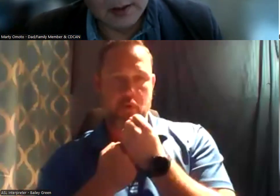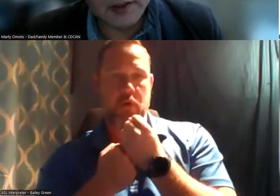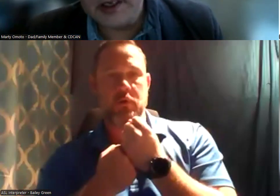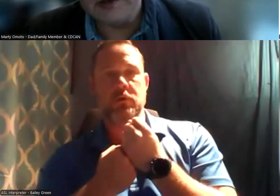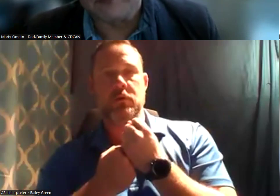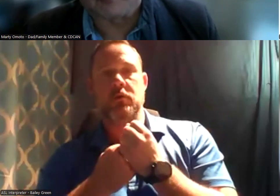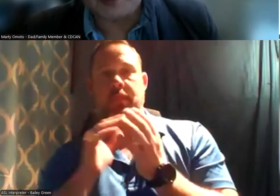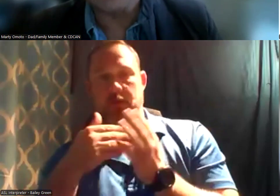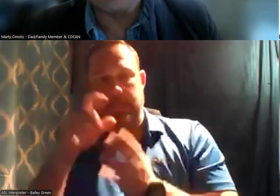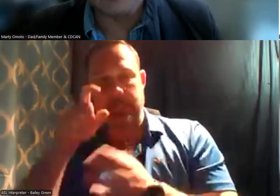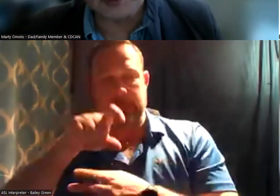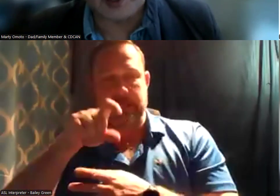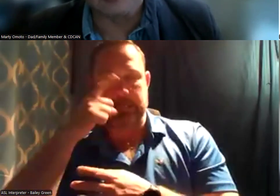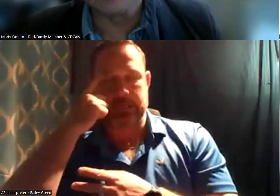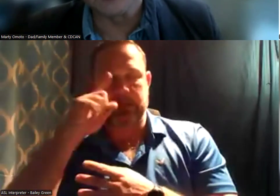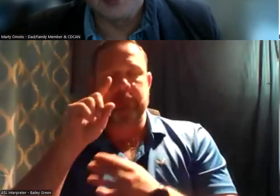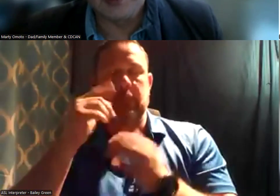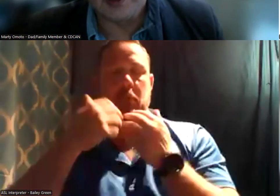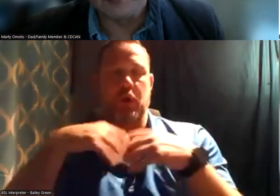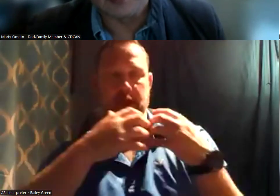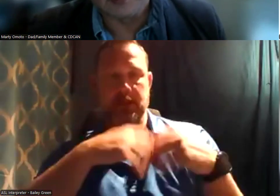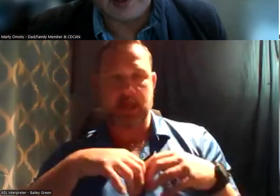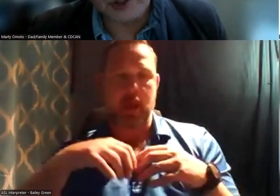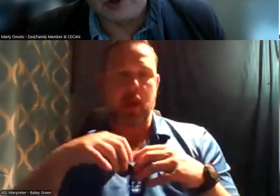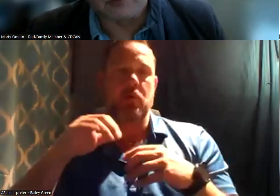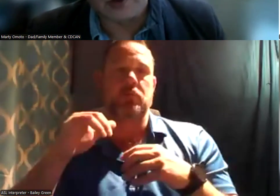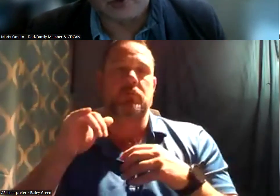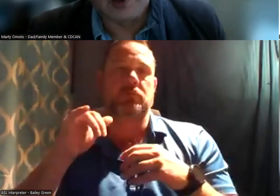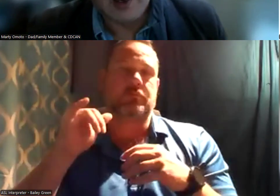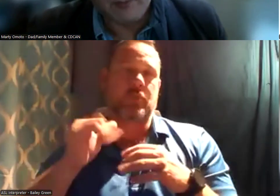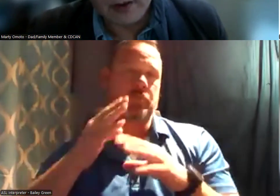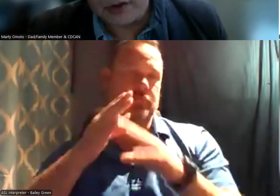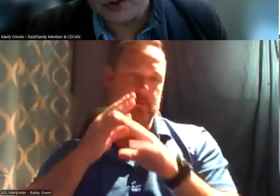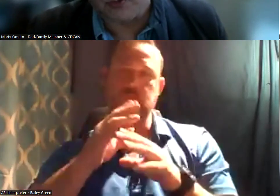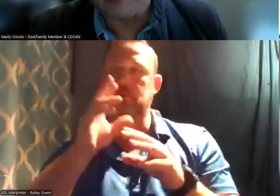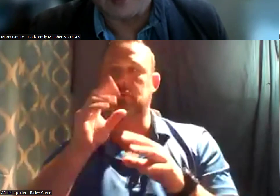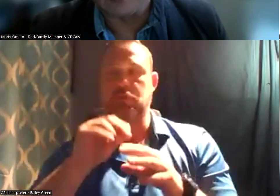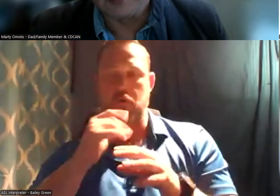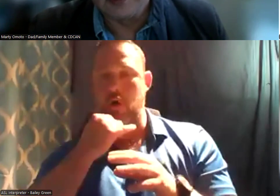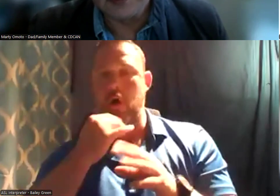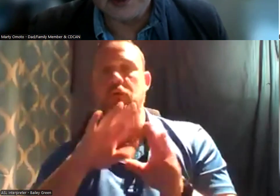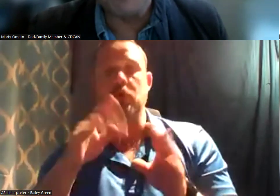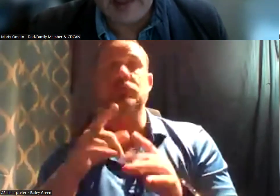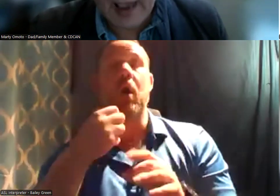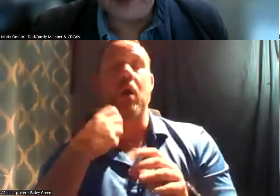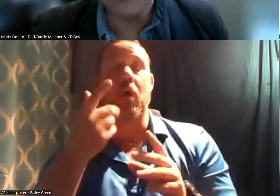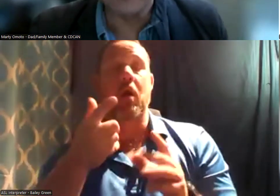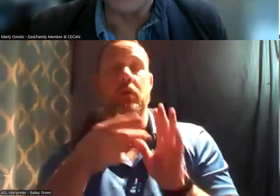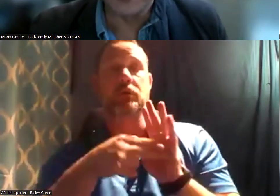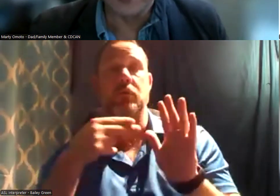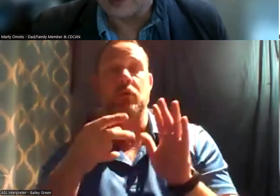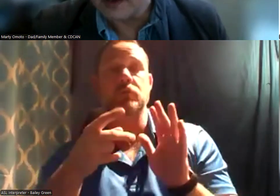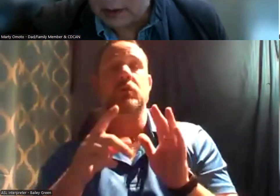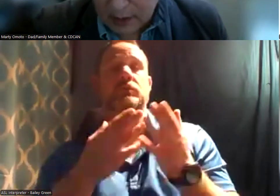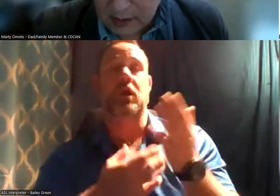whole need for breaking down the silos and actually no wrong door. I want to underscore that some advocates